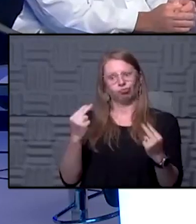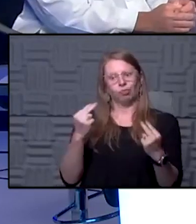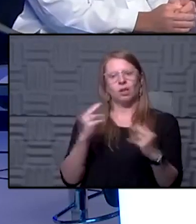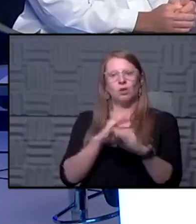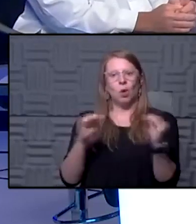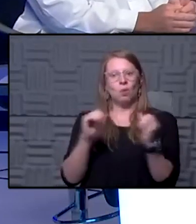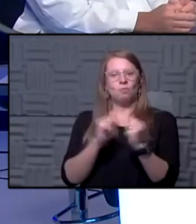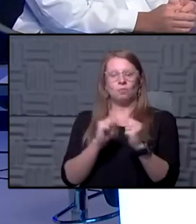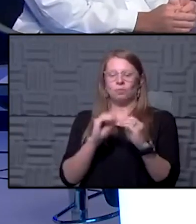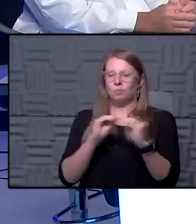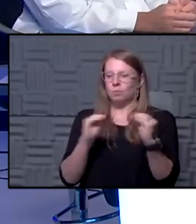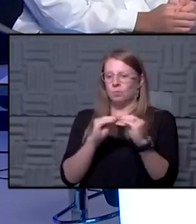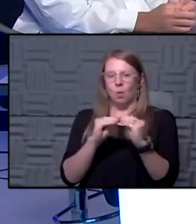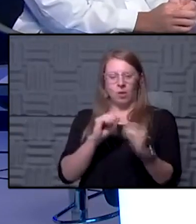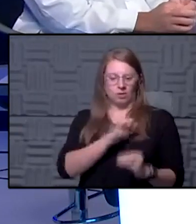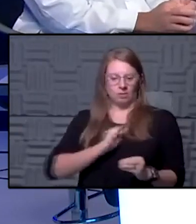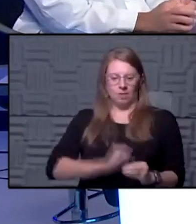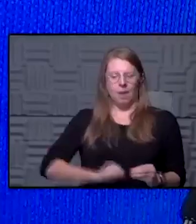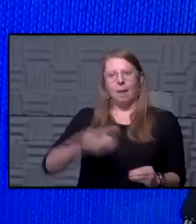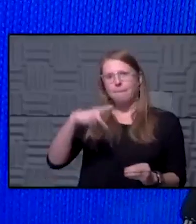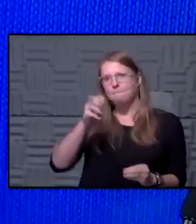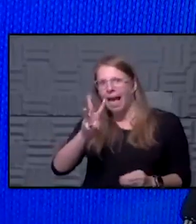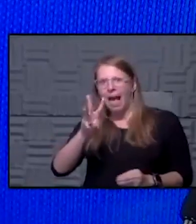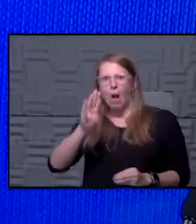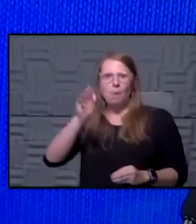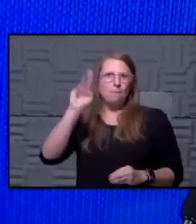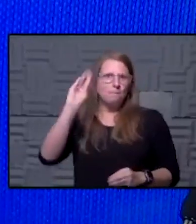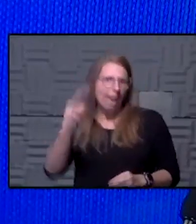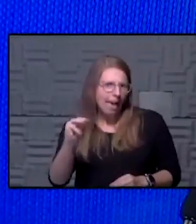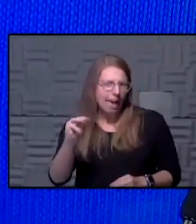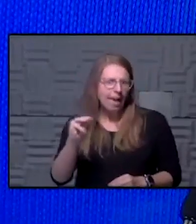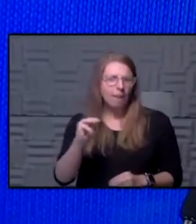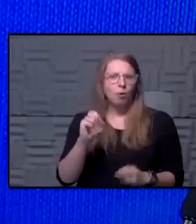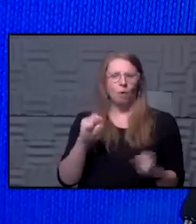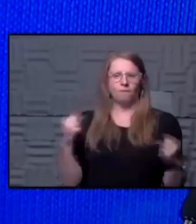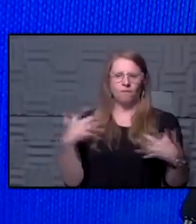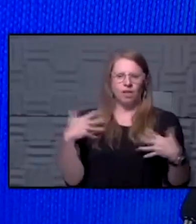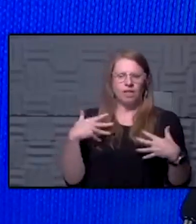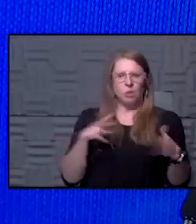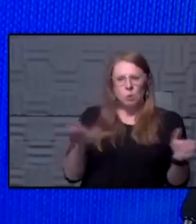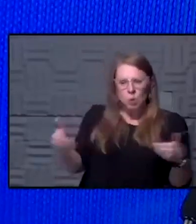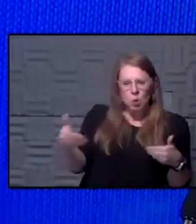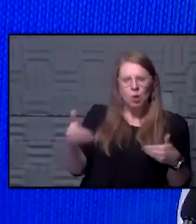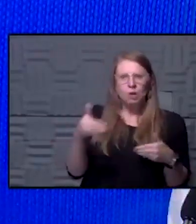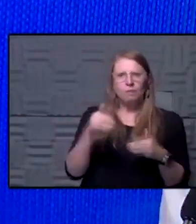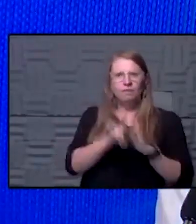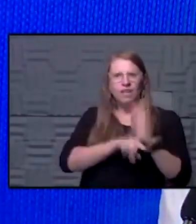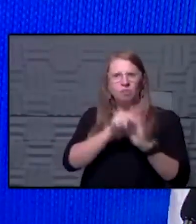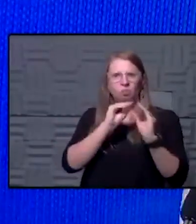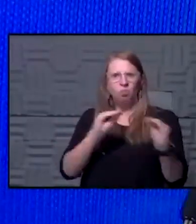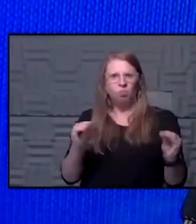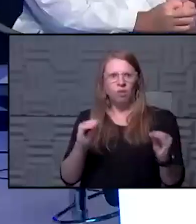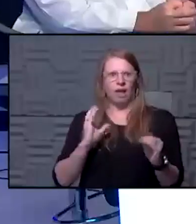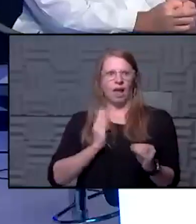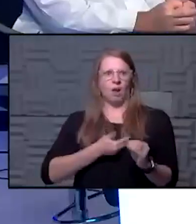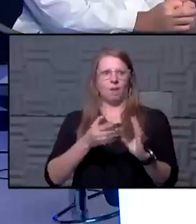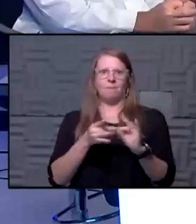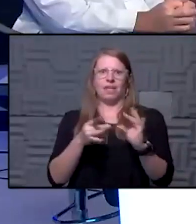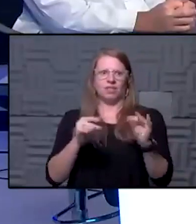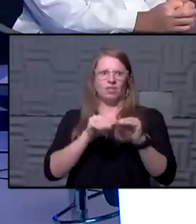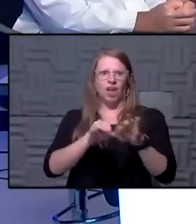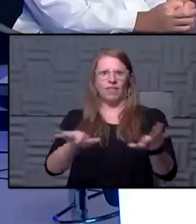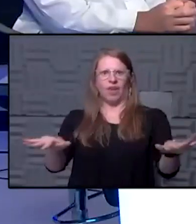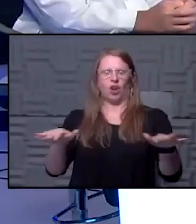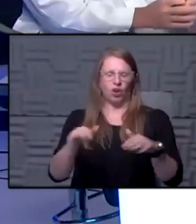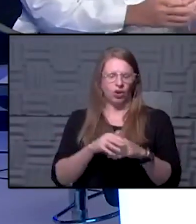superhero videos or, pow, bam. Freezer videos, Freezer videos. Like we don't have to. That'd be pretty awesome. Our message has gotten out there. So